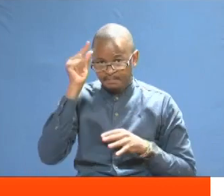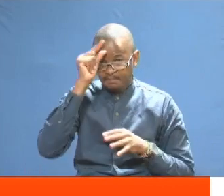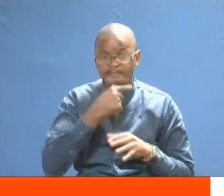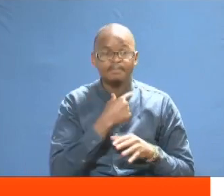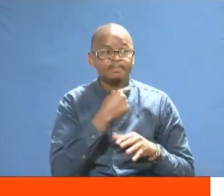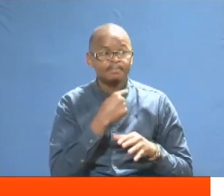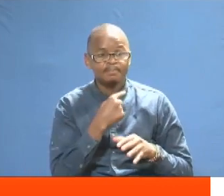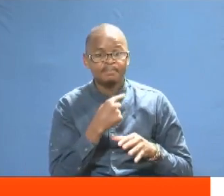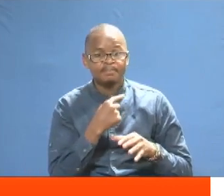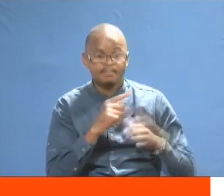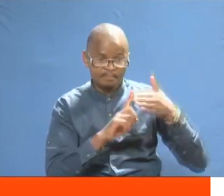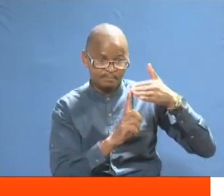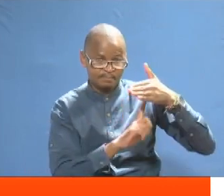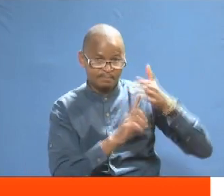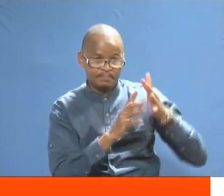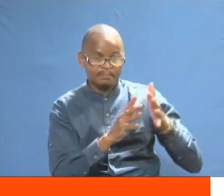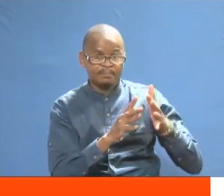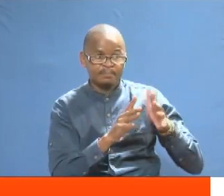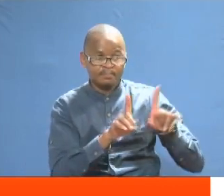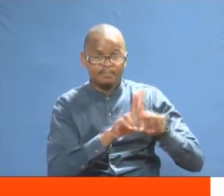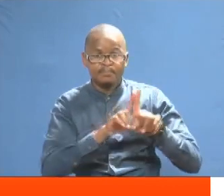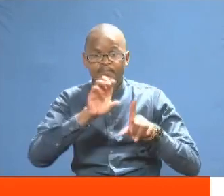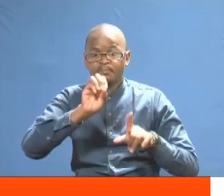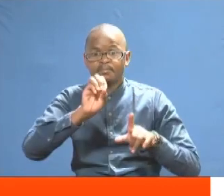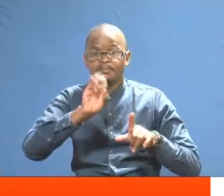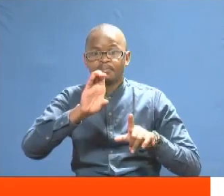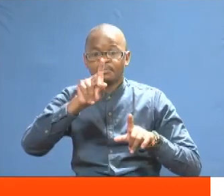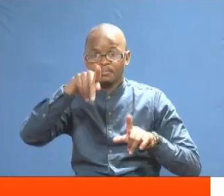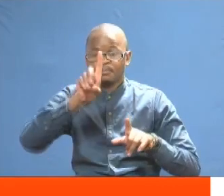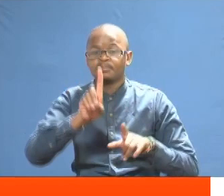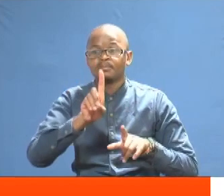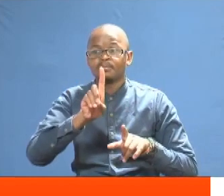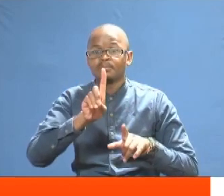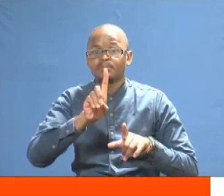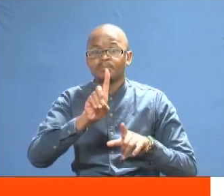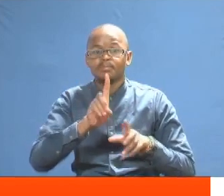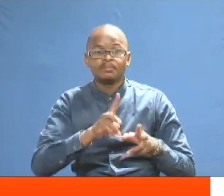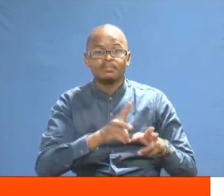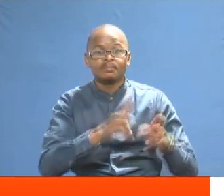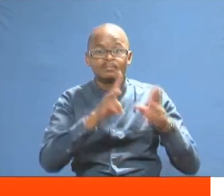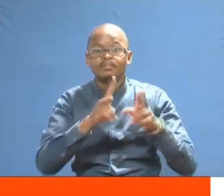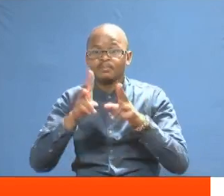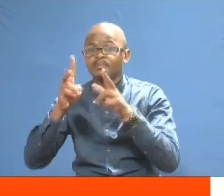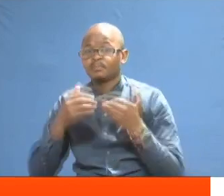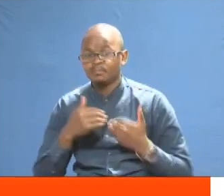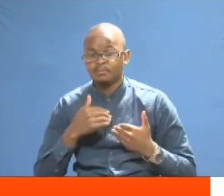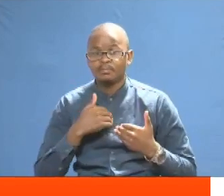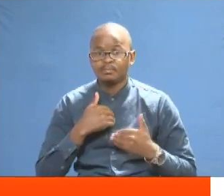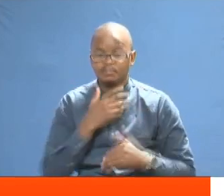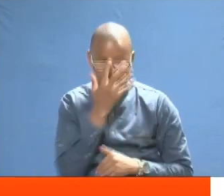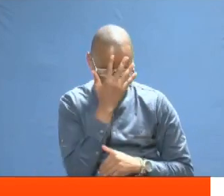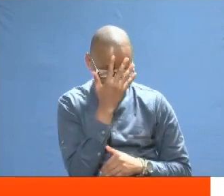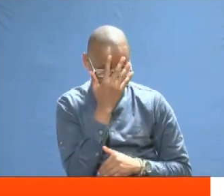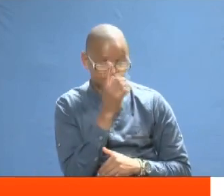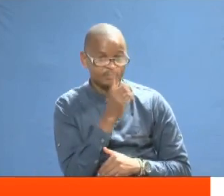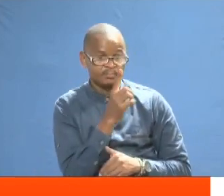like even ministers and even OCPD are throwing tear gas to his function. Which other embarrassment will he